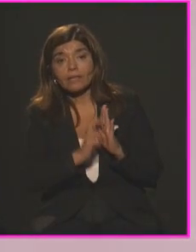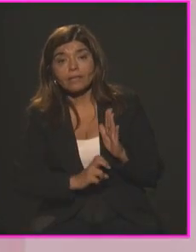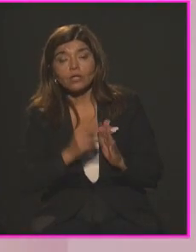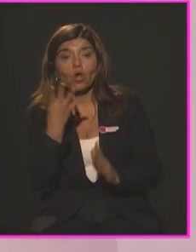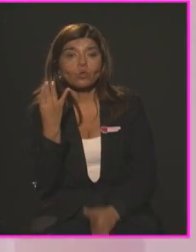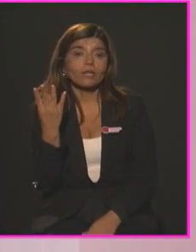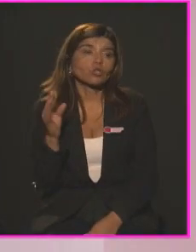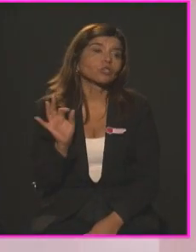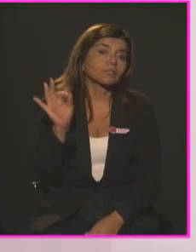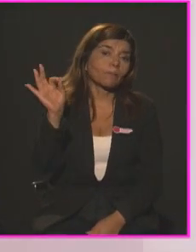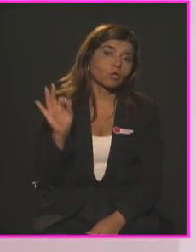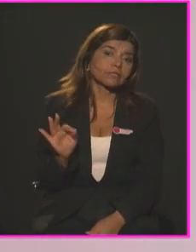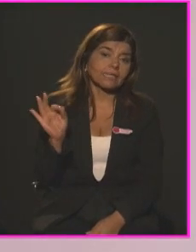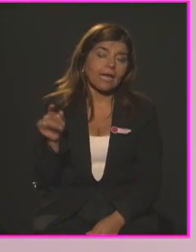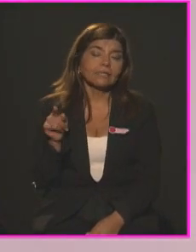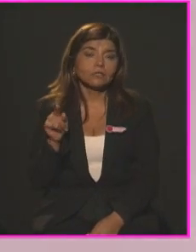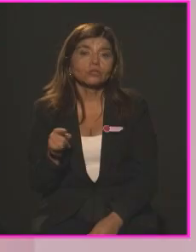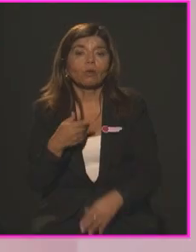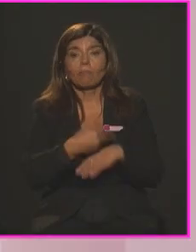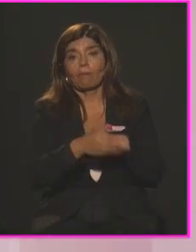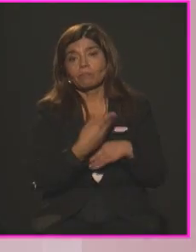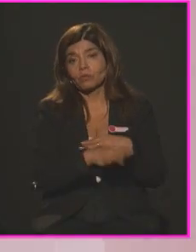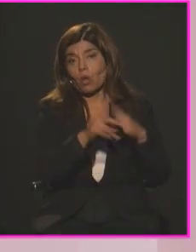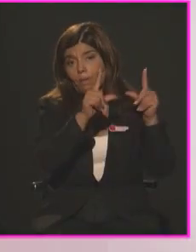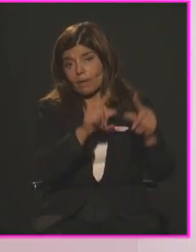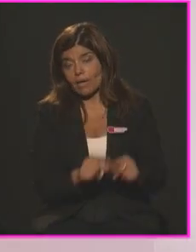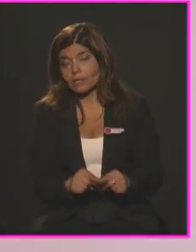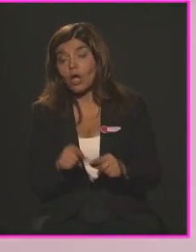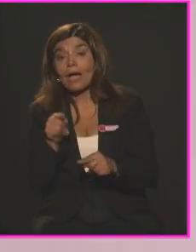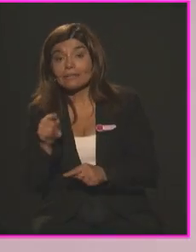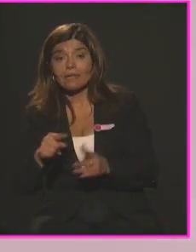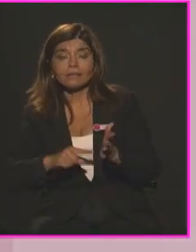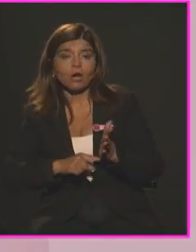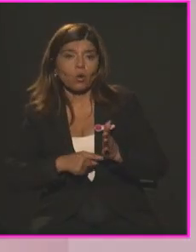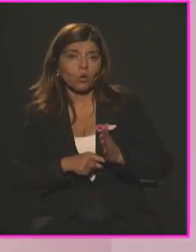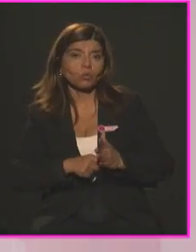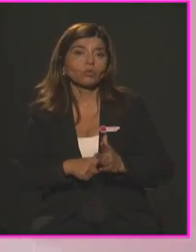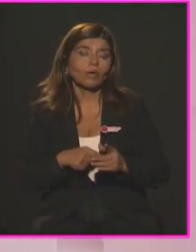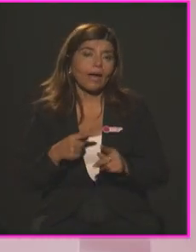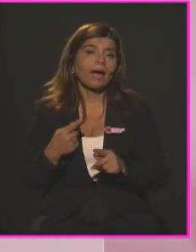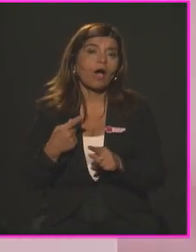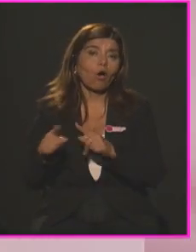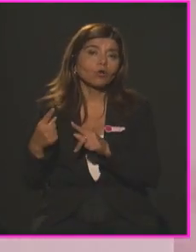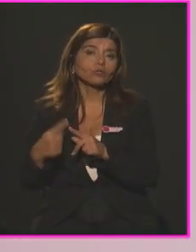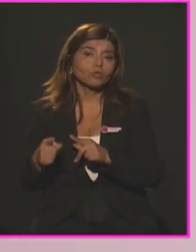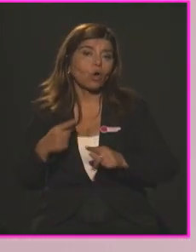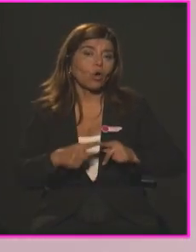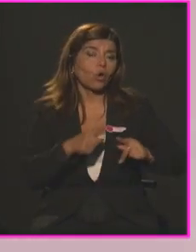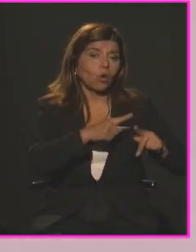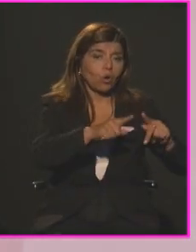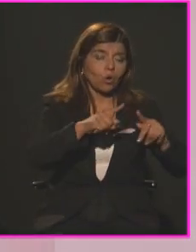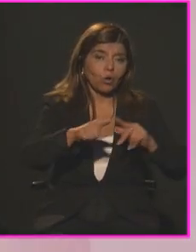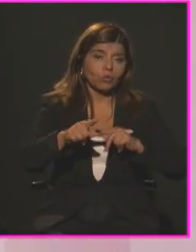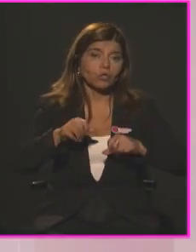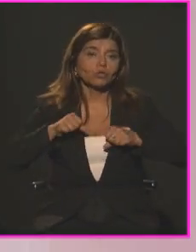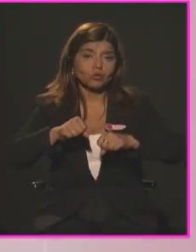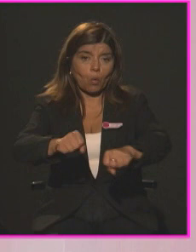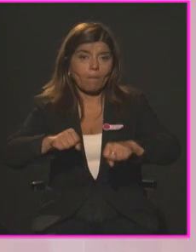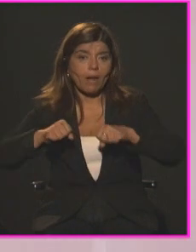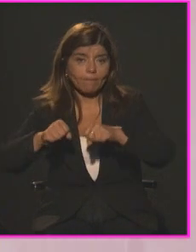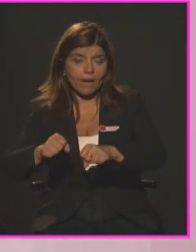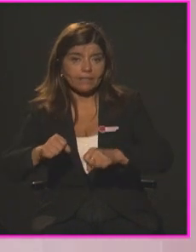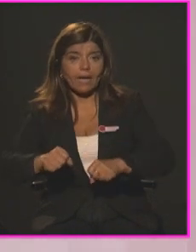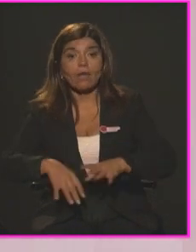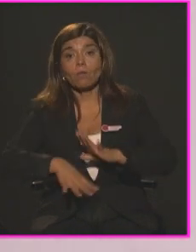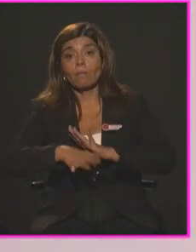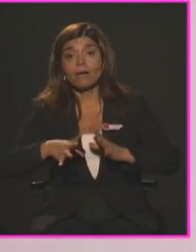those pilots, this technology has been rolled out across some of the biggest grocery chains in the US. Or another one is Too